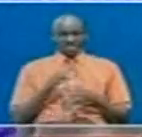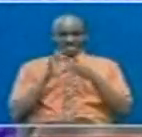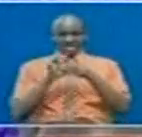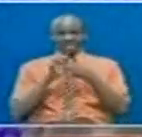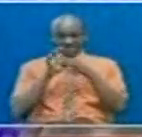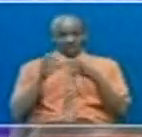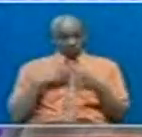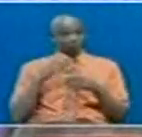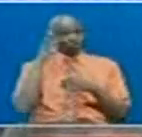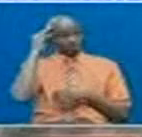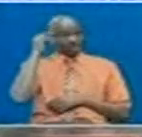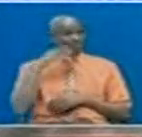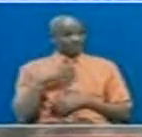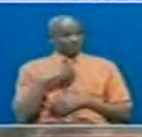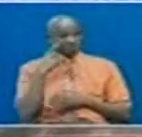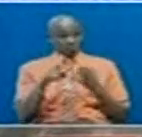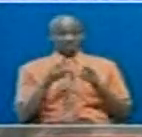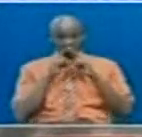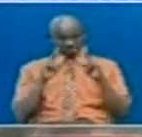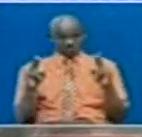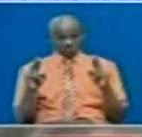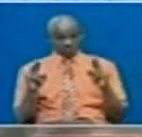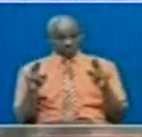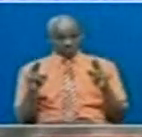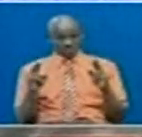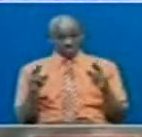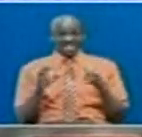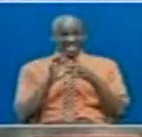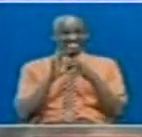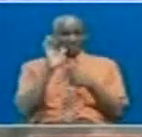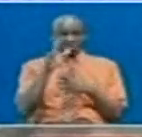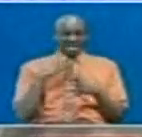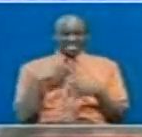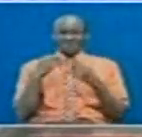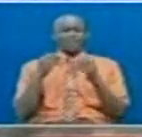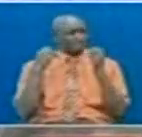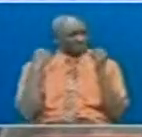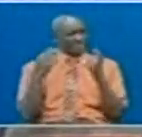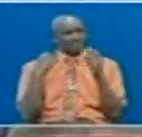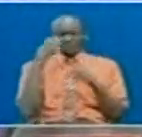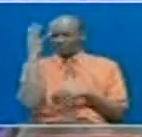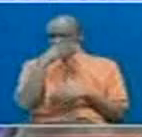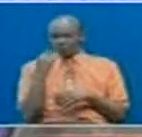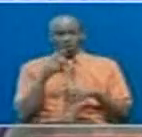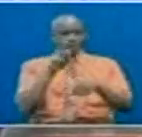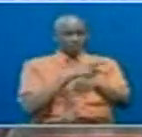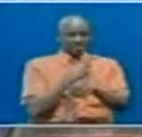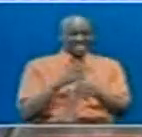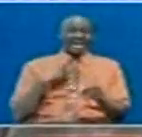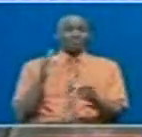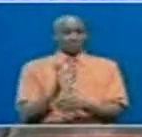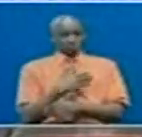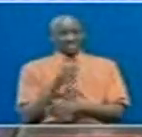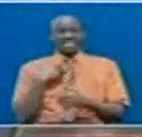Somali people is a beautiful thing. It's a culture that has produced some of the most beautiful poetry and music